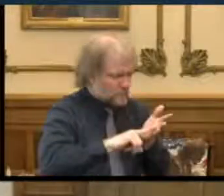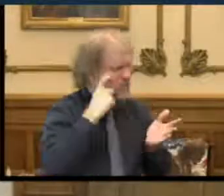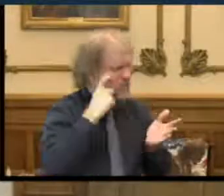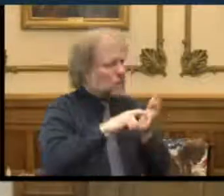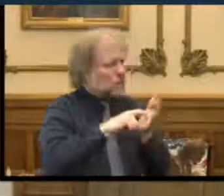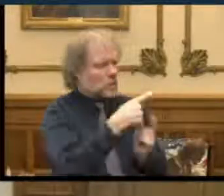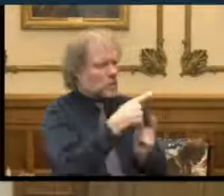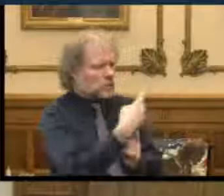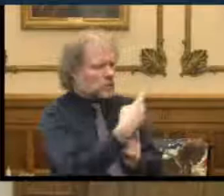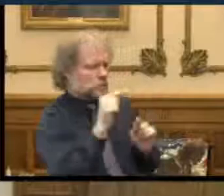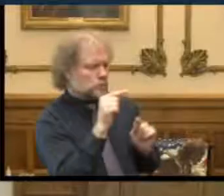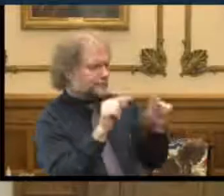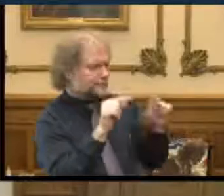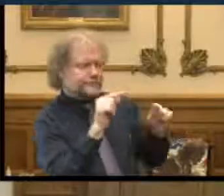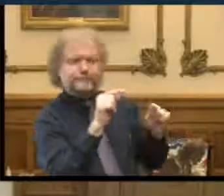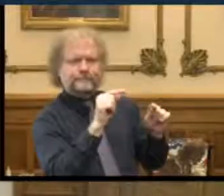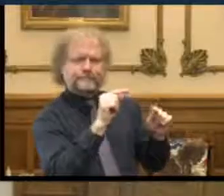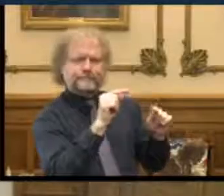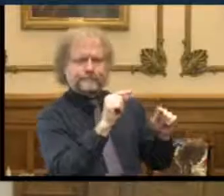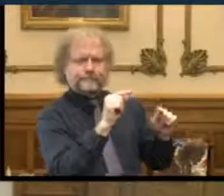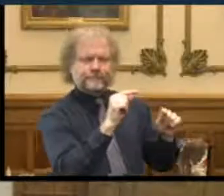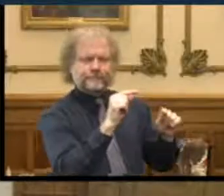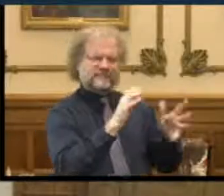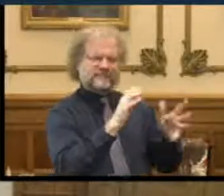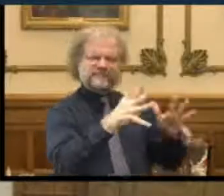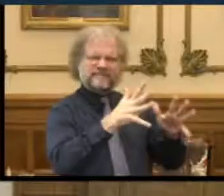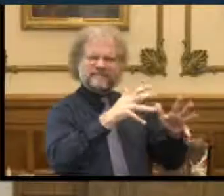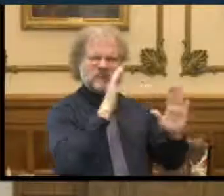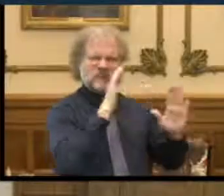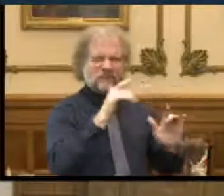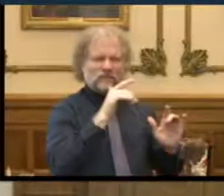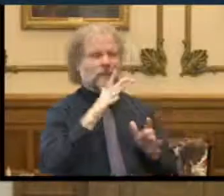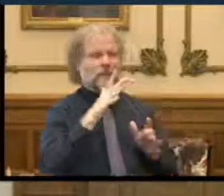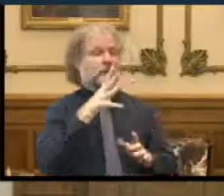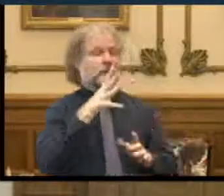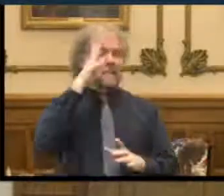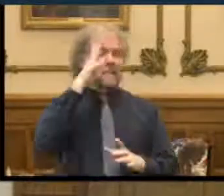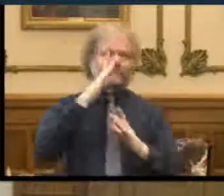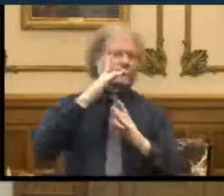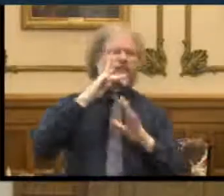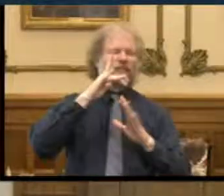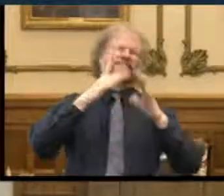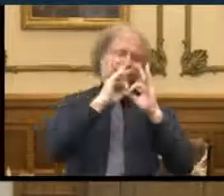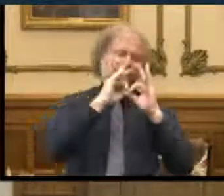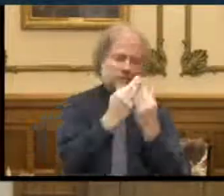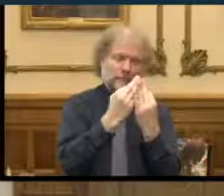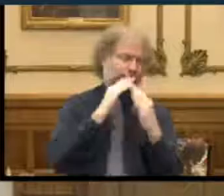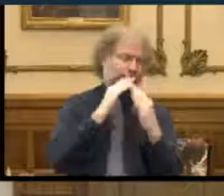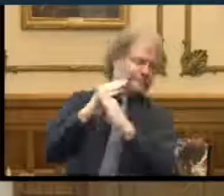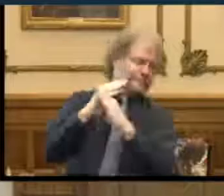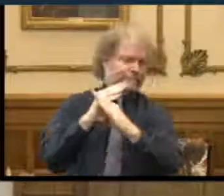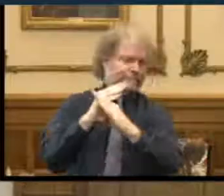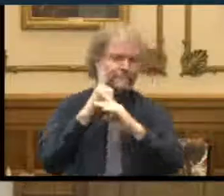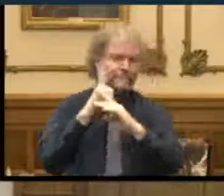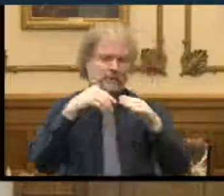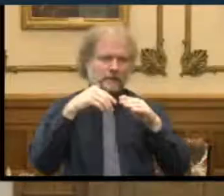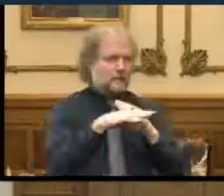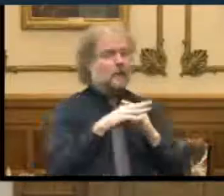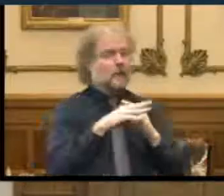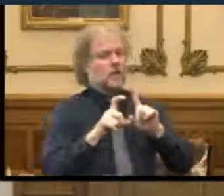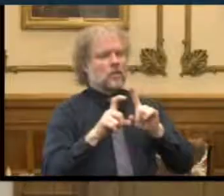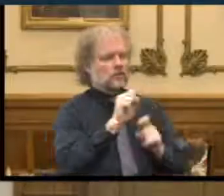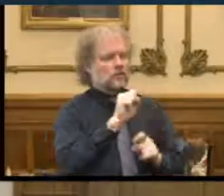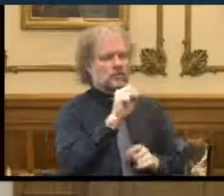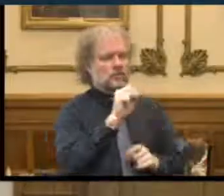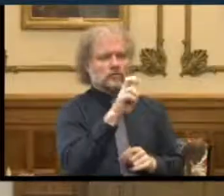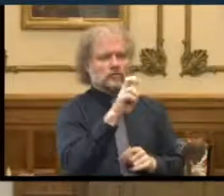homes that have consistently performed poorly. Families were locked out when we had to close nursing homes down, and surveyors were only